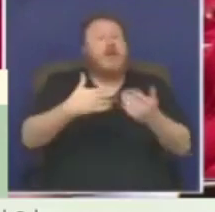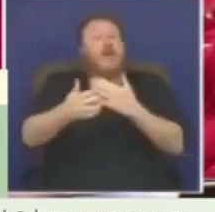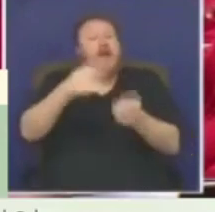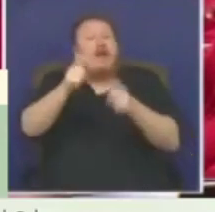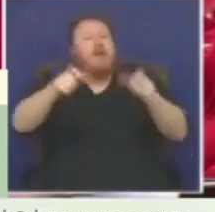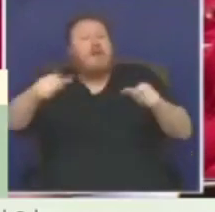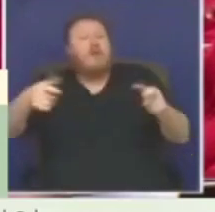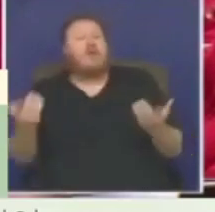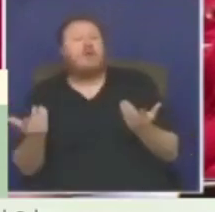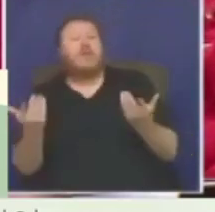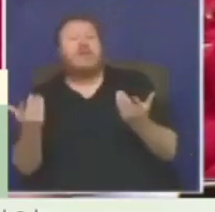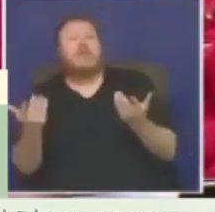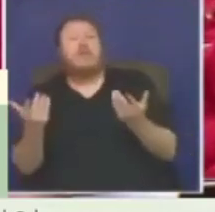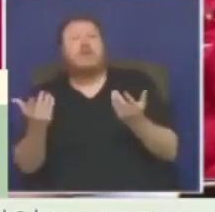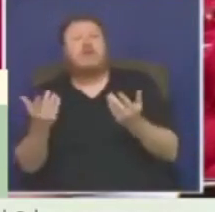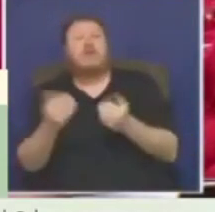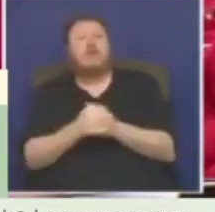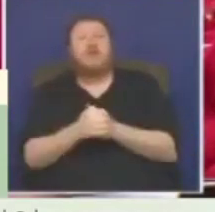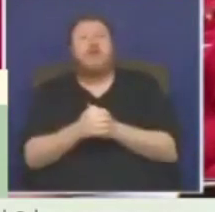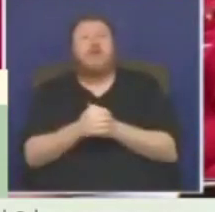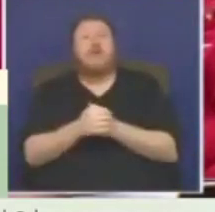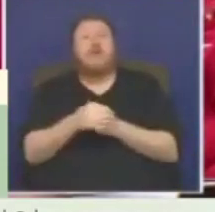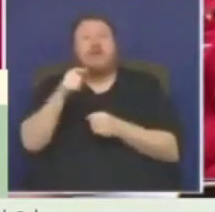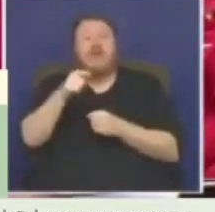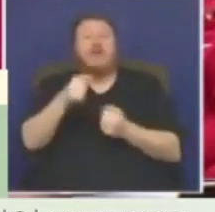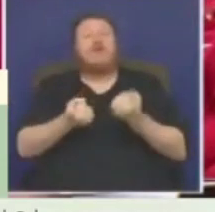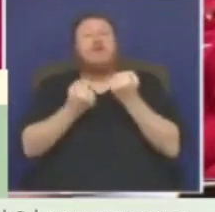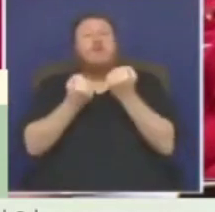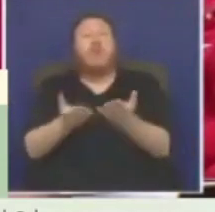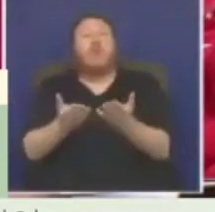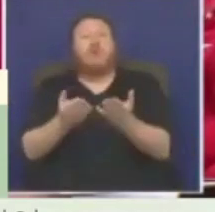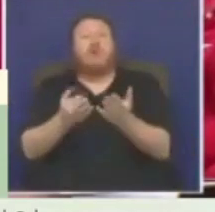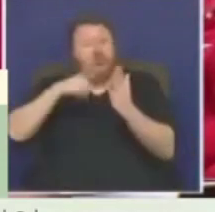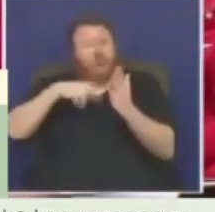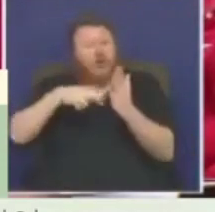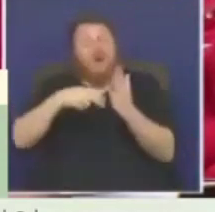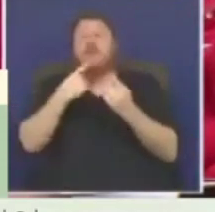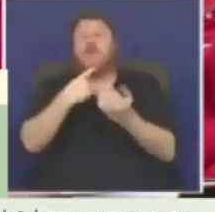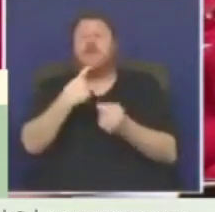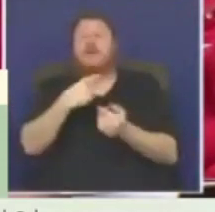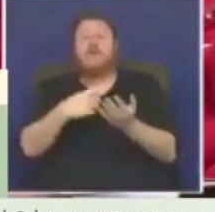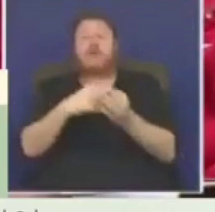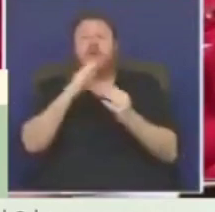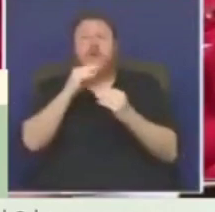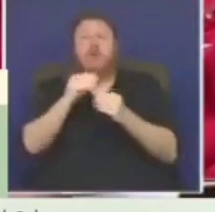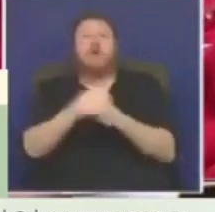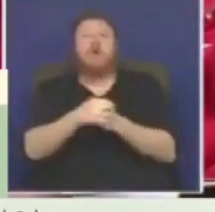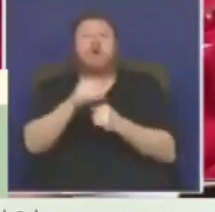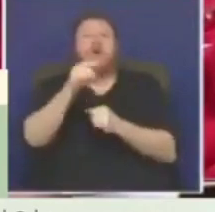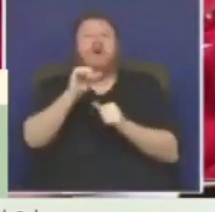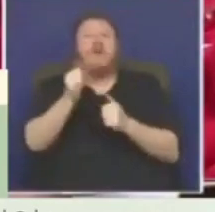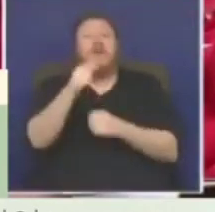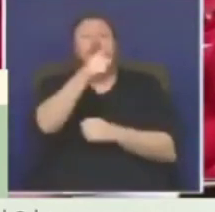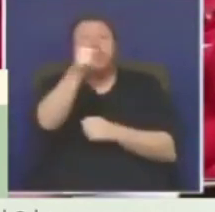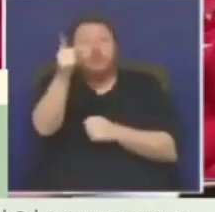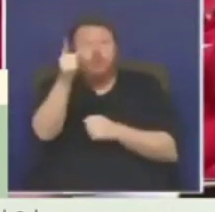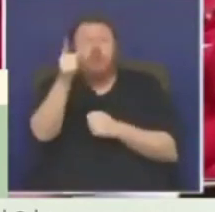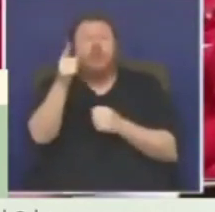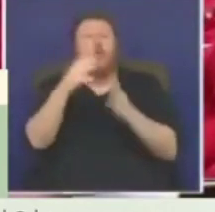consulted anyone. They brought this motion, read it, spoke to it. then you gave us the copies